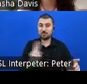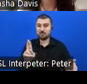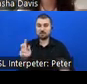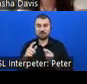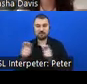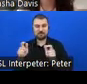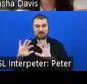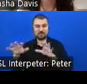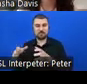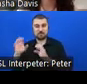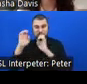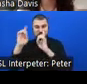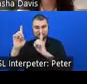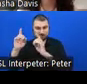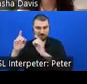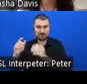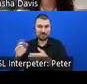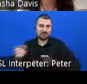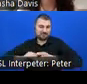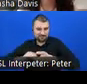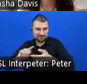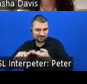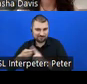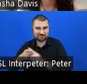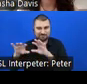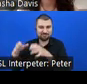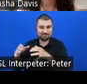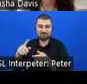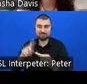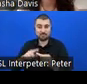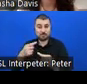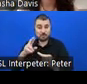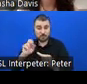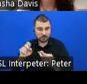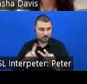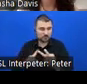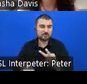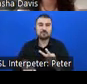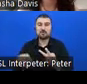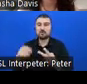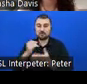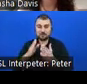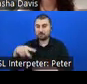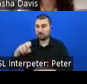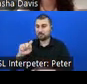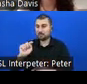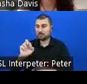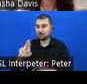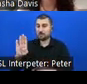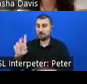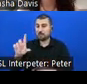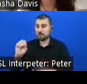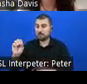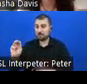larger group of Educational Alliance friends that includes Gross, the artist Peter Bloom, the